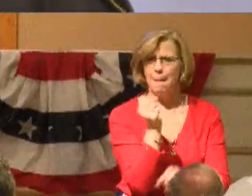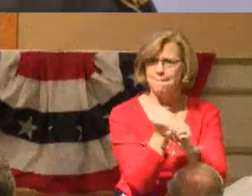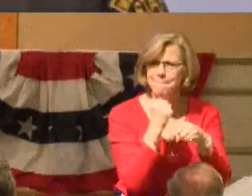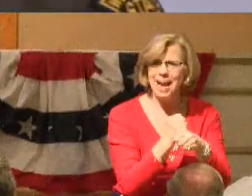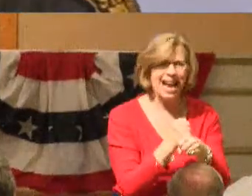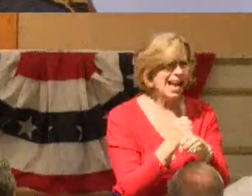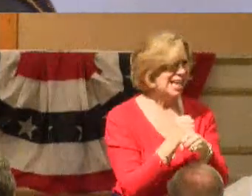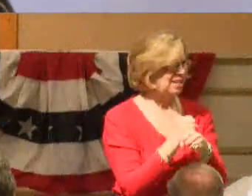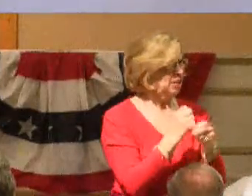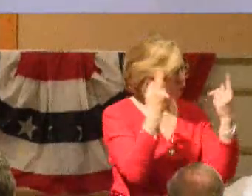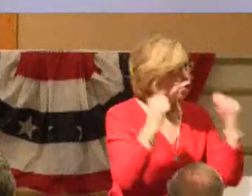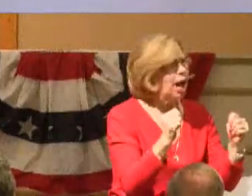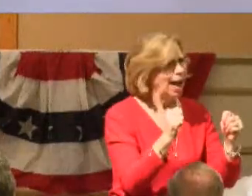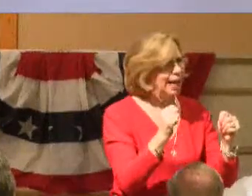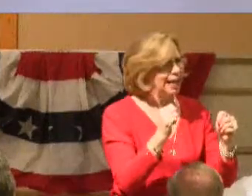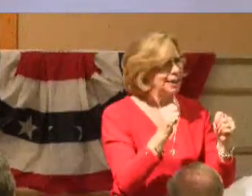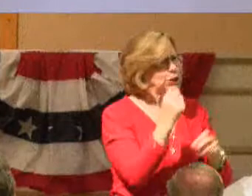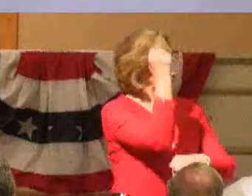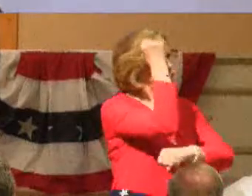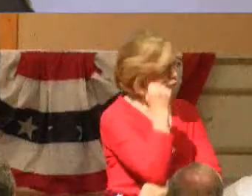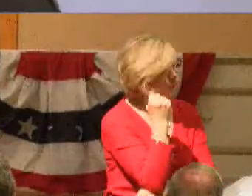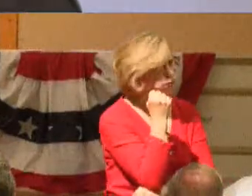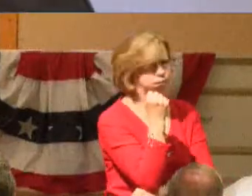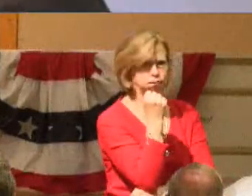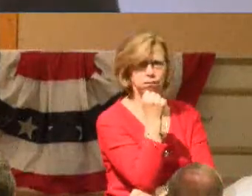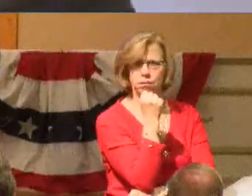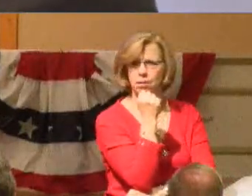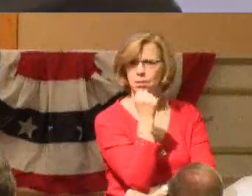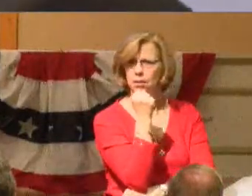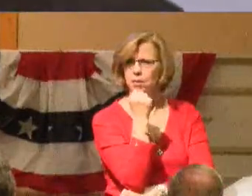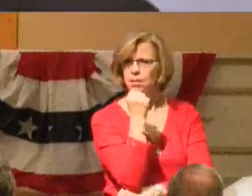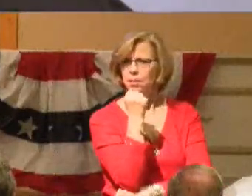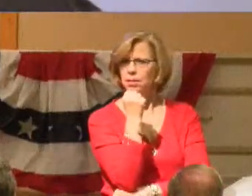in this place of liberty or this place of freedom.